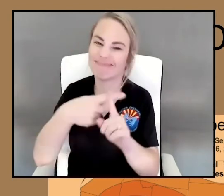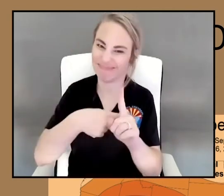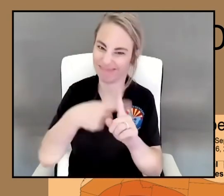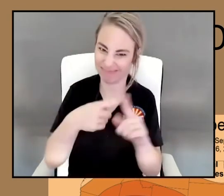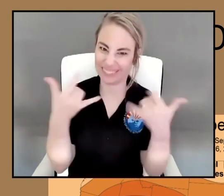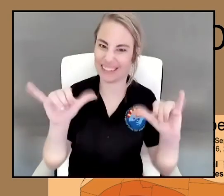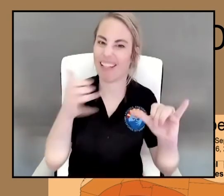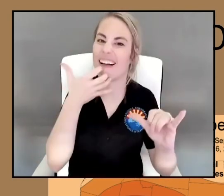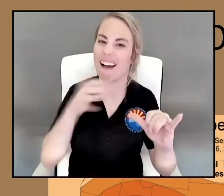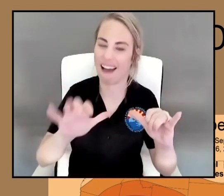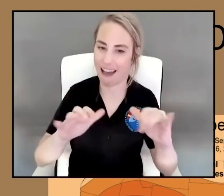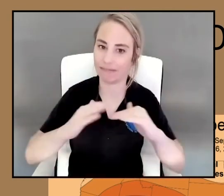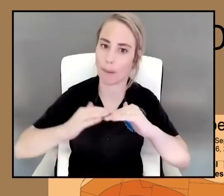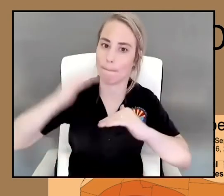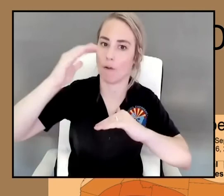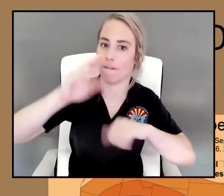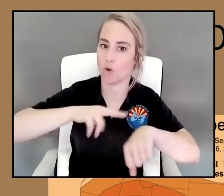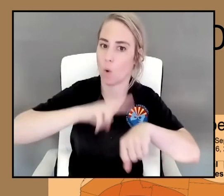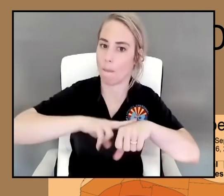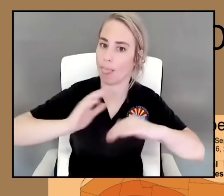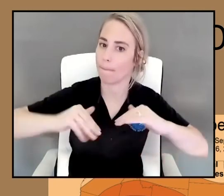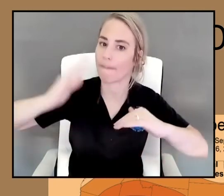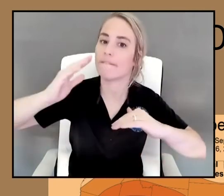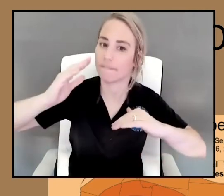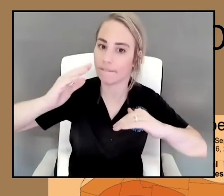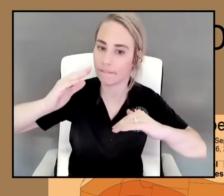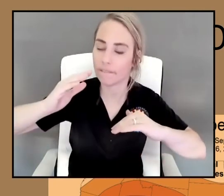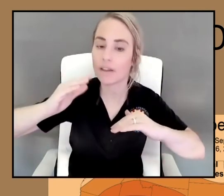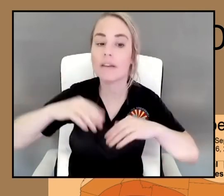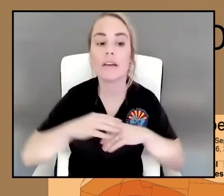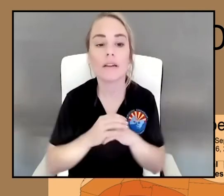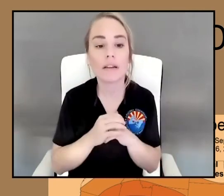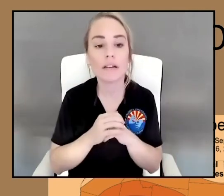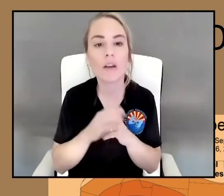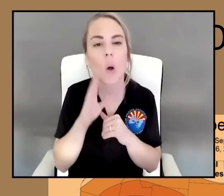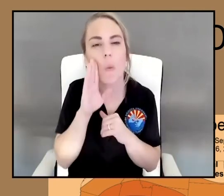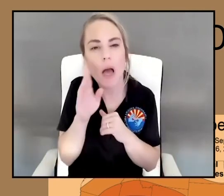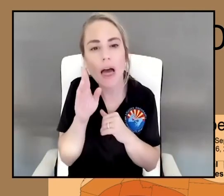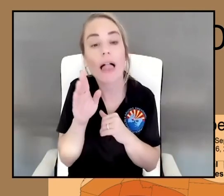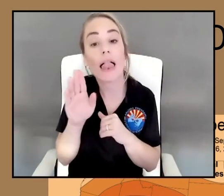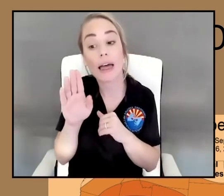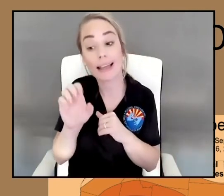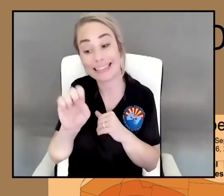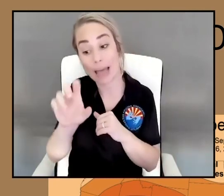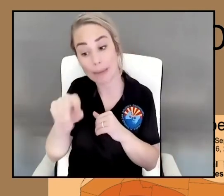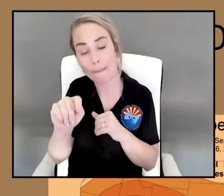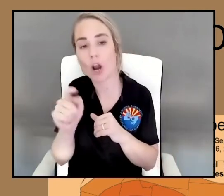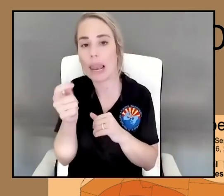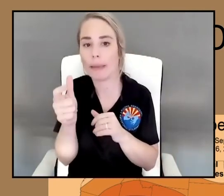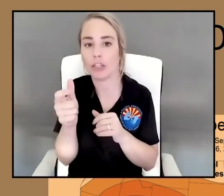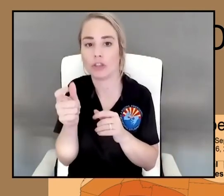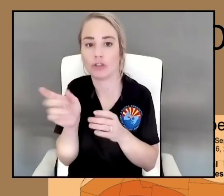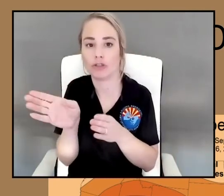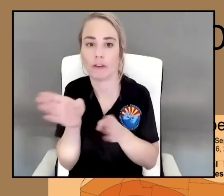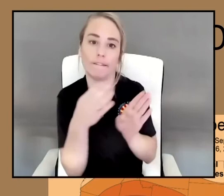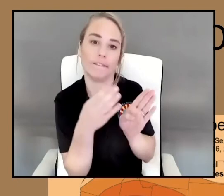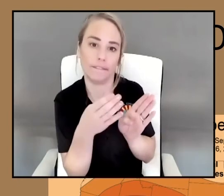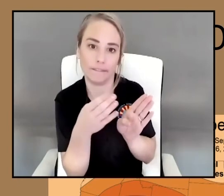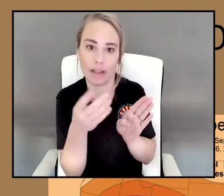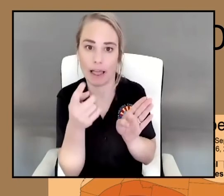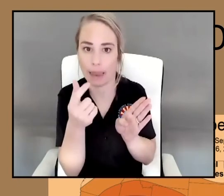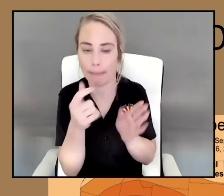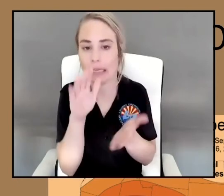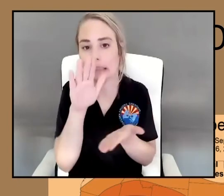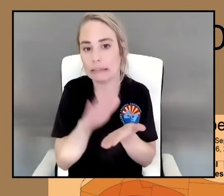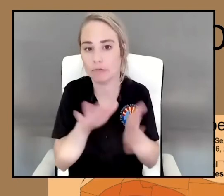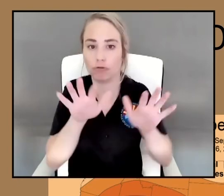and like I said, we do get into a slight pattern shift as we head into late August into September, and that should bring us some